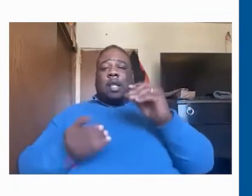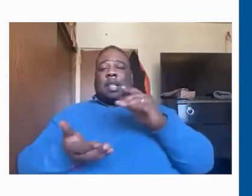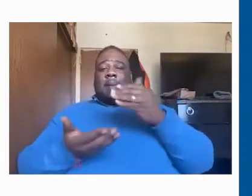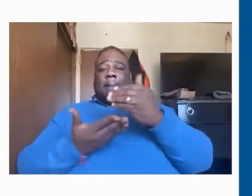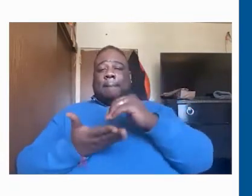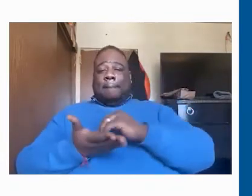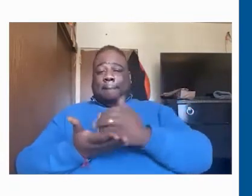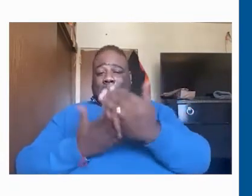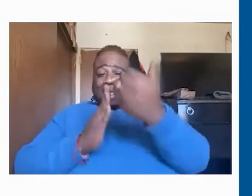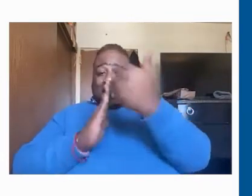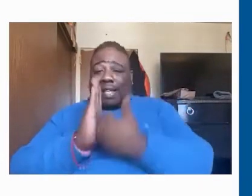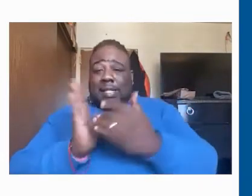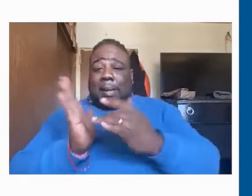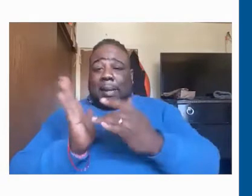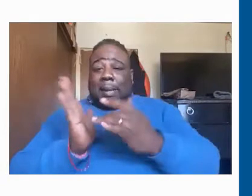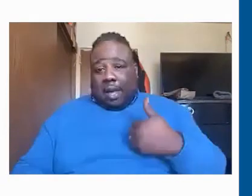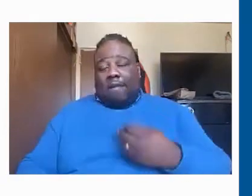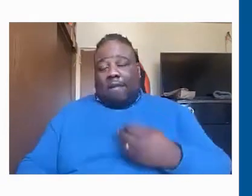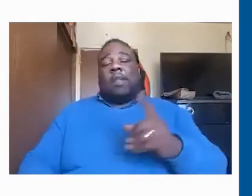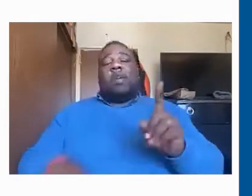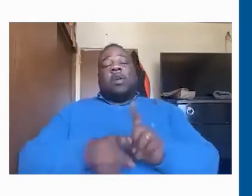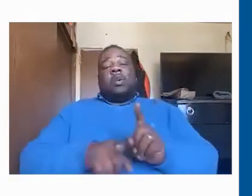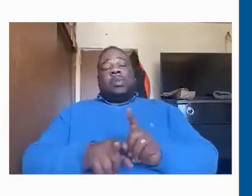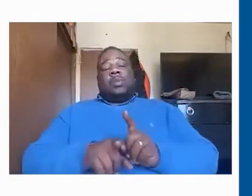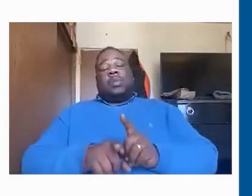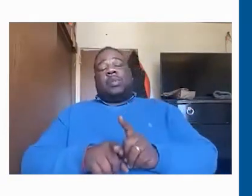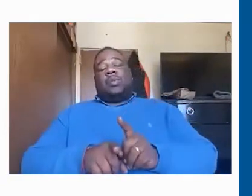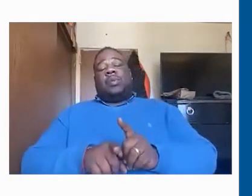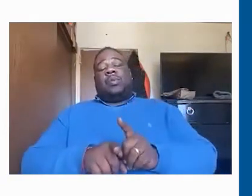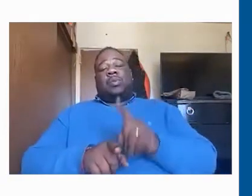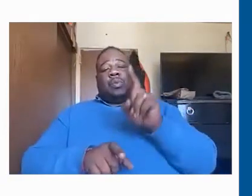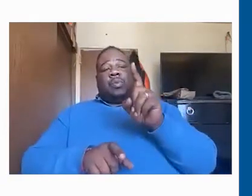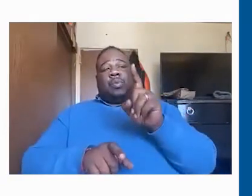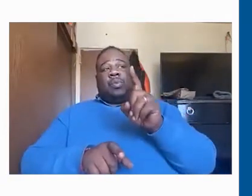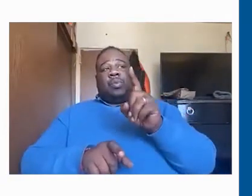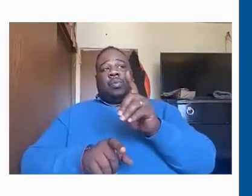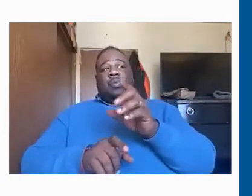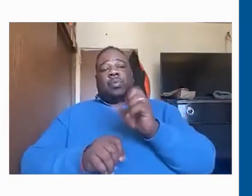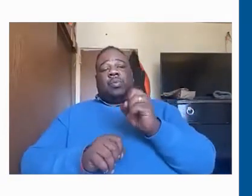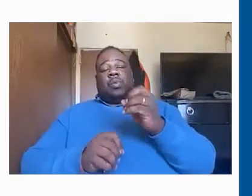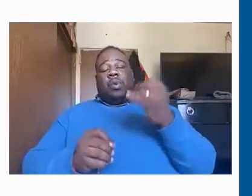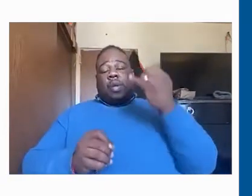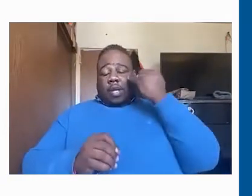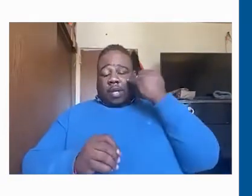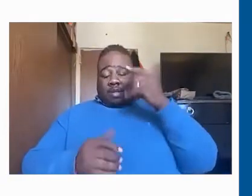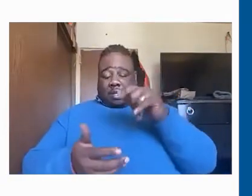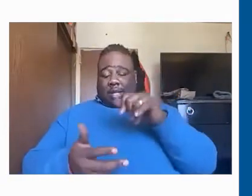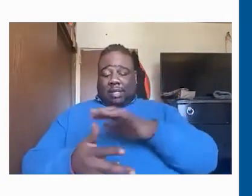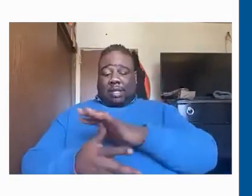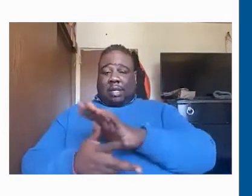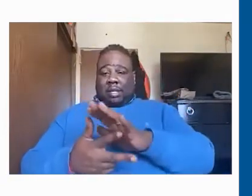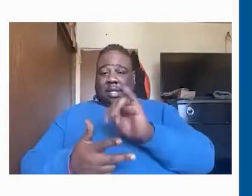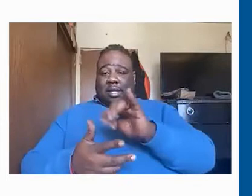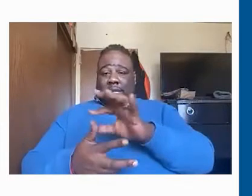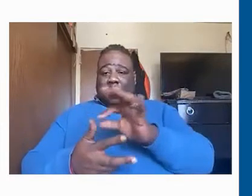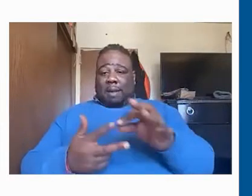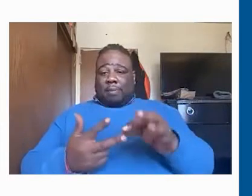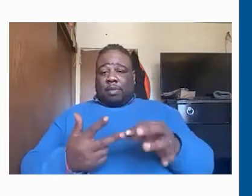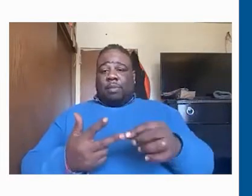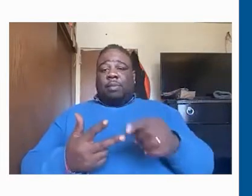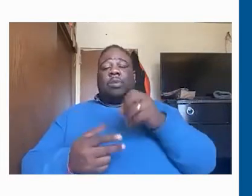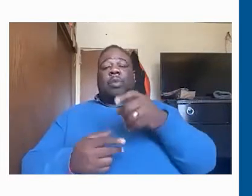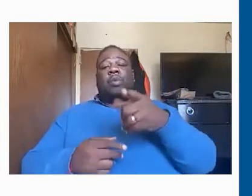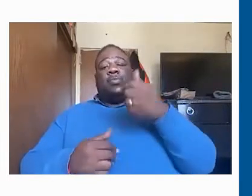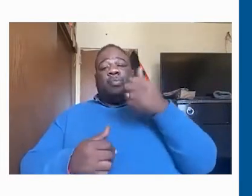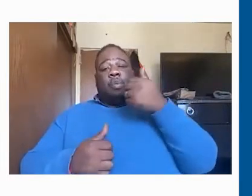to the accessible evacuation centers or hospital. So those are the options for making a plan. But again, you